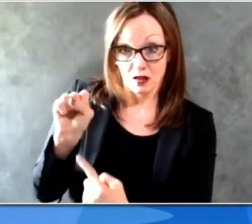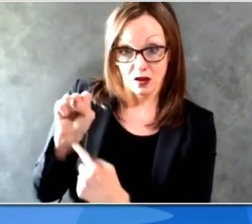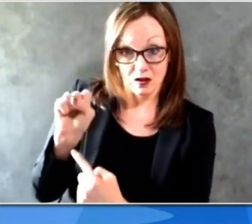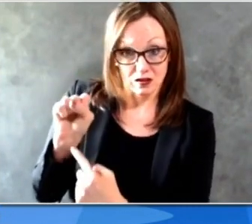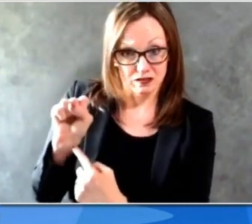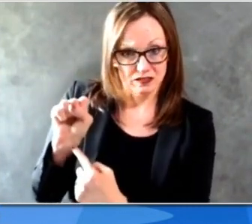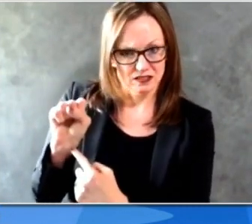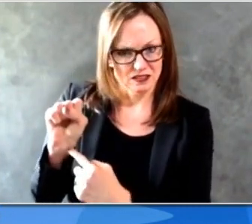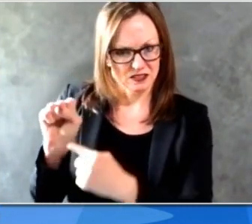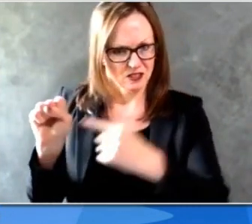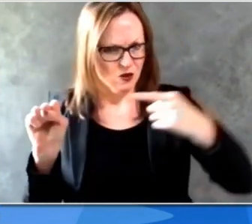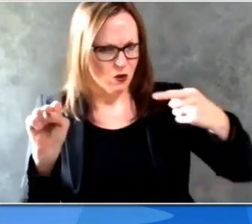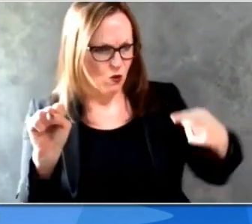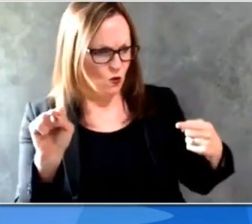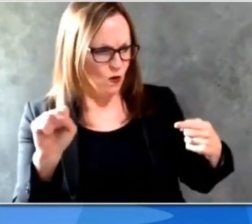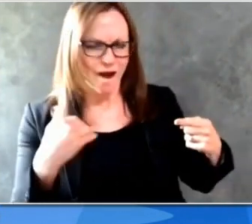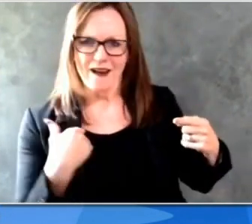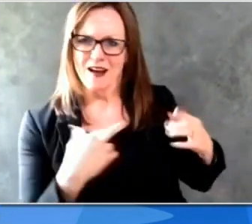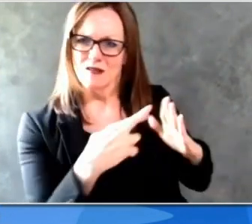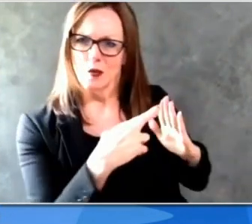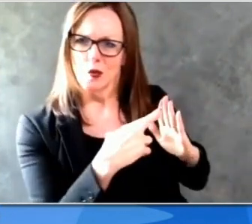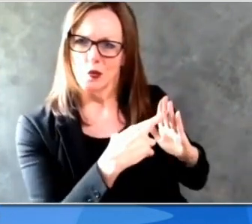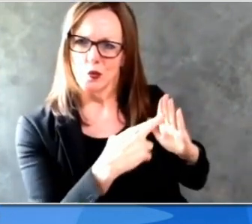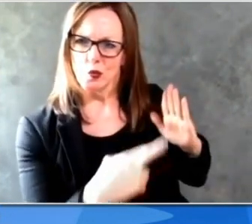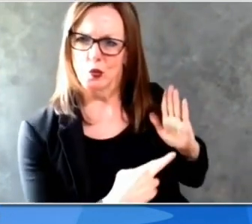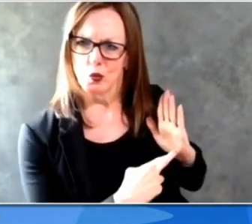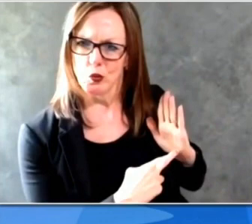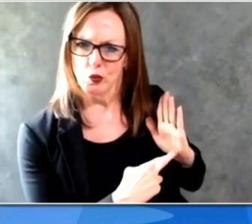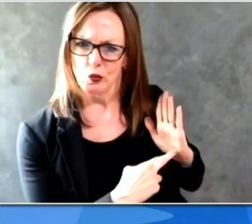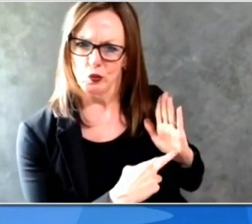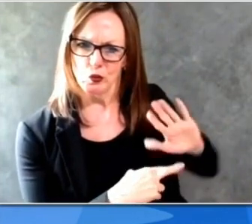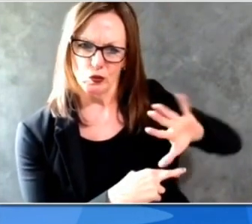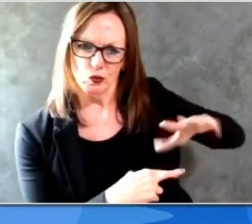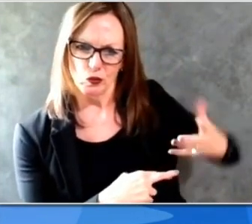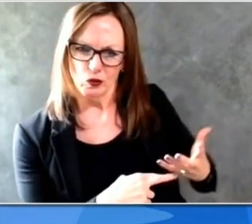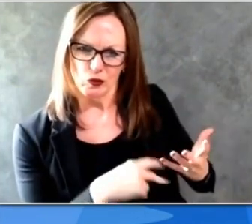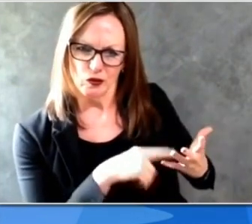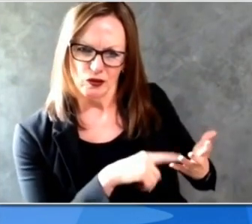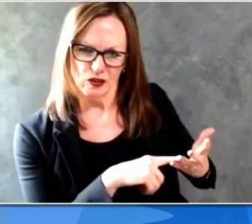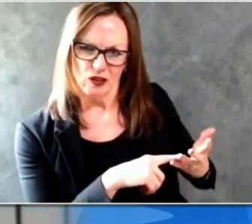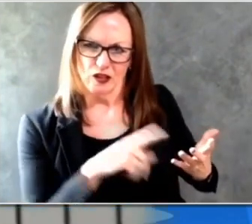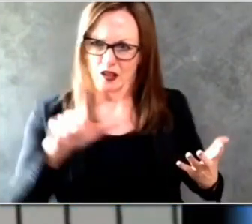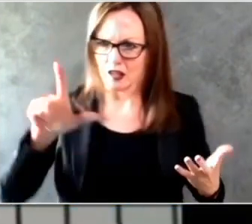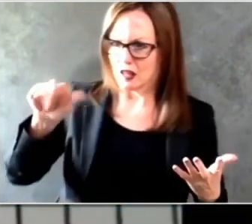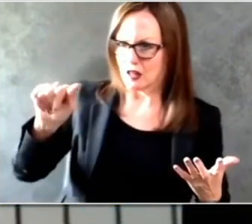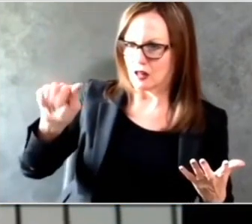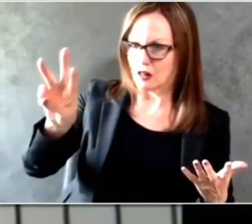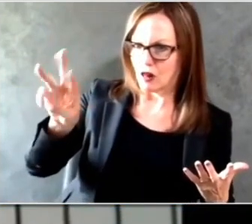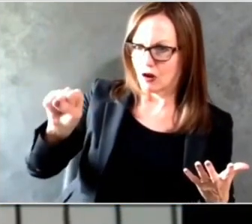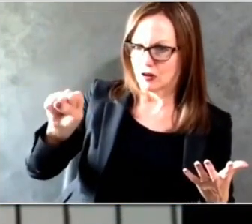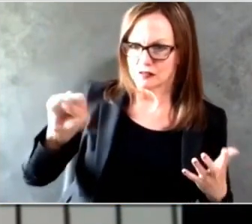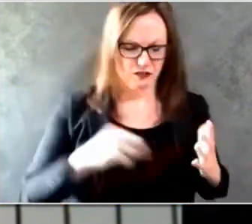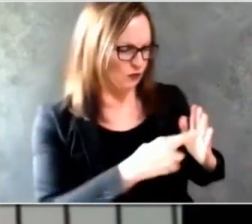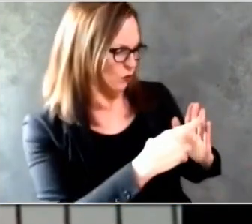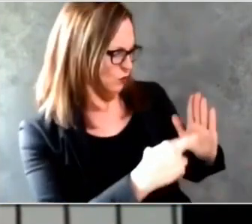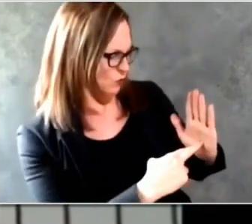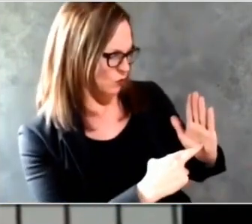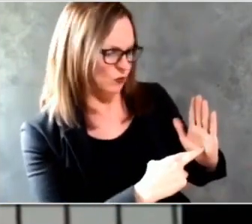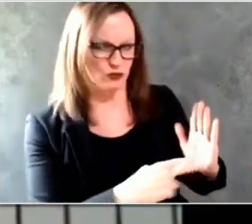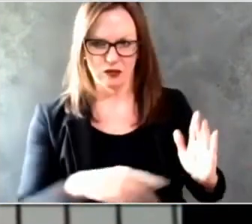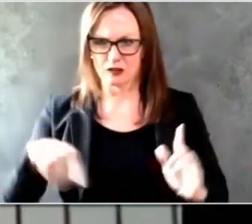be effective to try to bring the numbers down? Thanks. Sure. It's an interesting